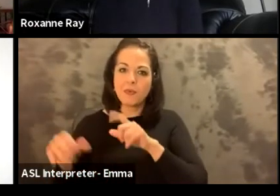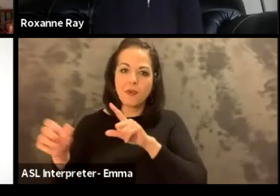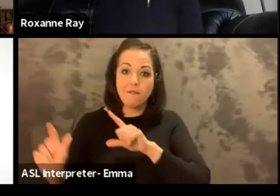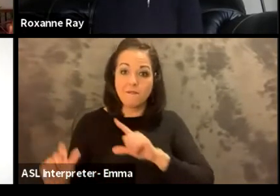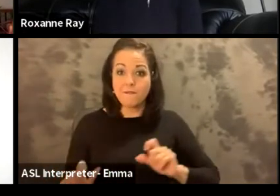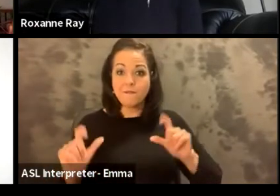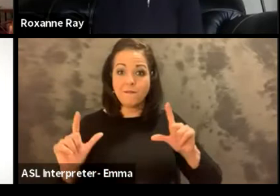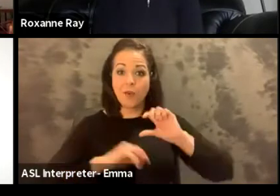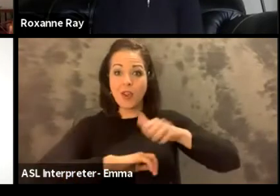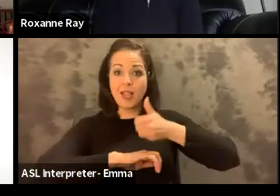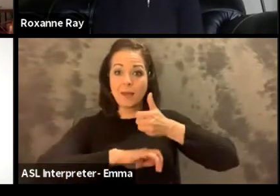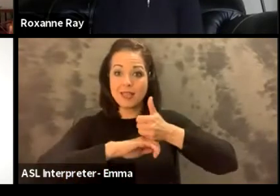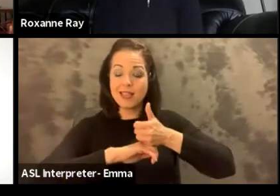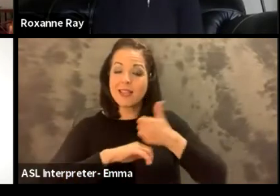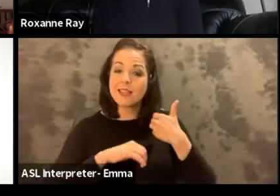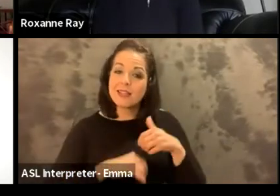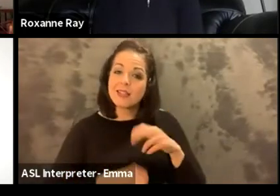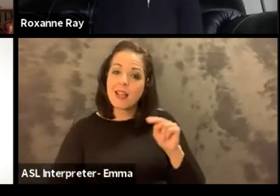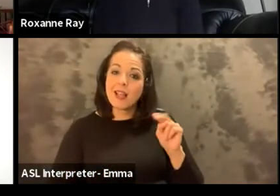Definitely,